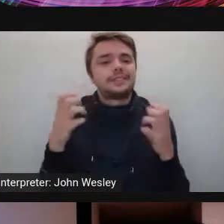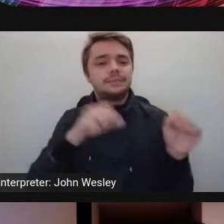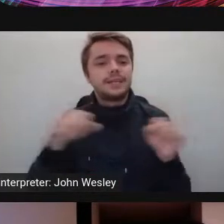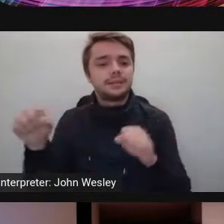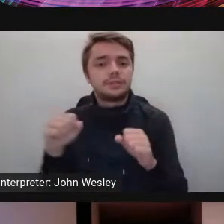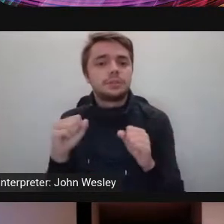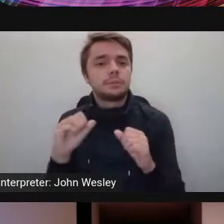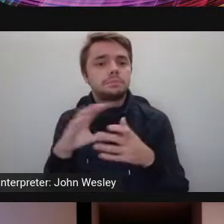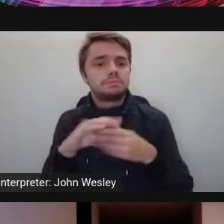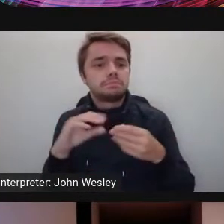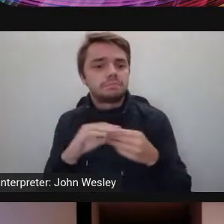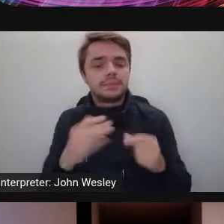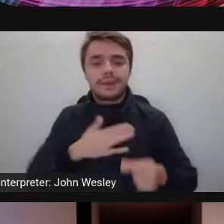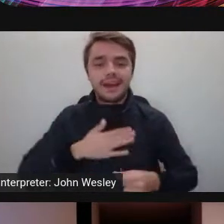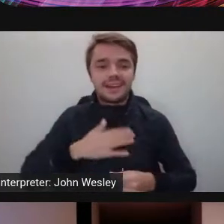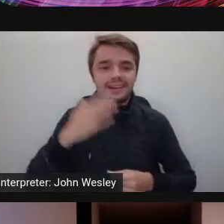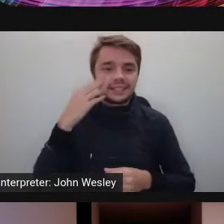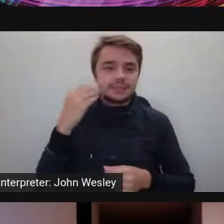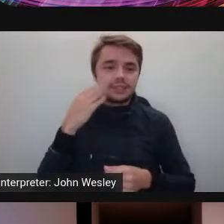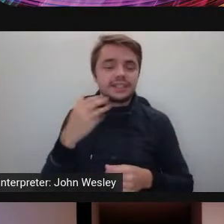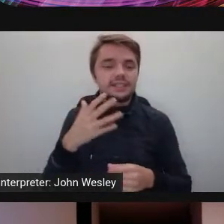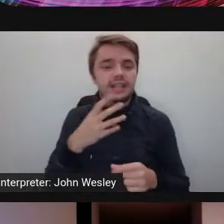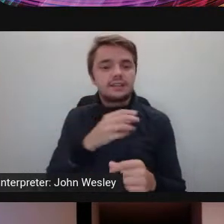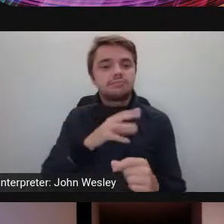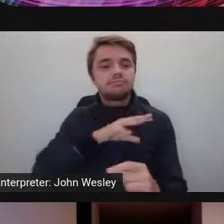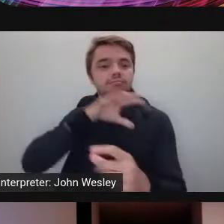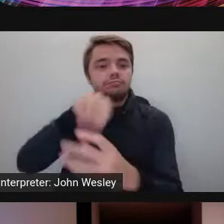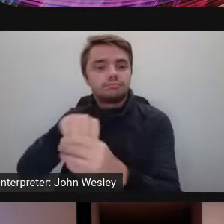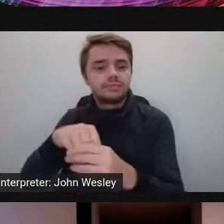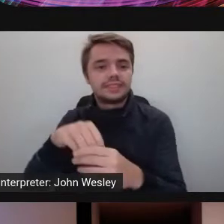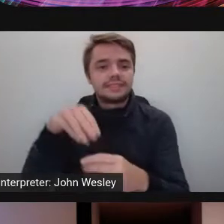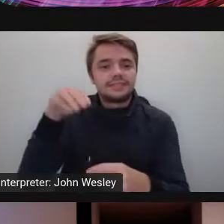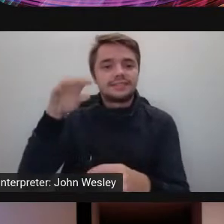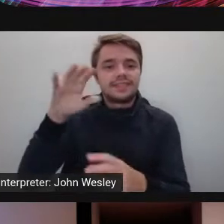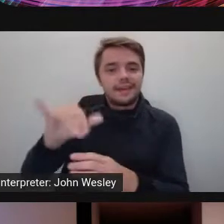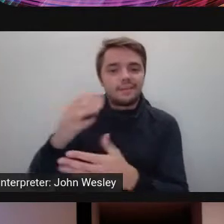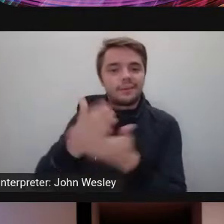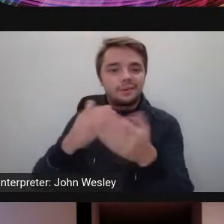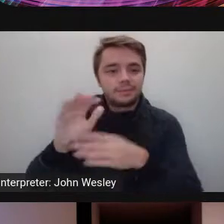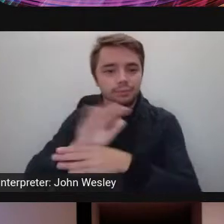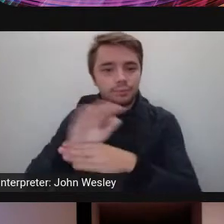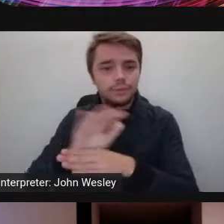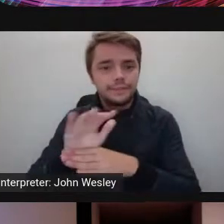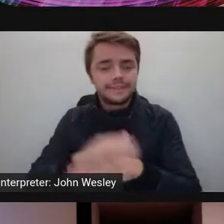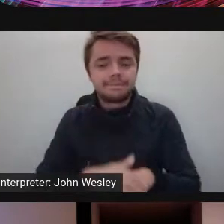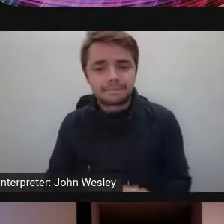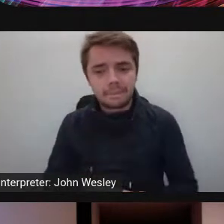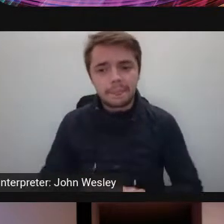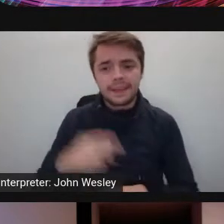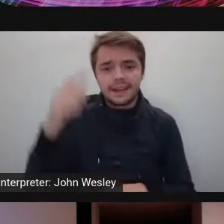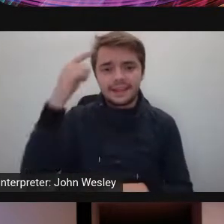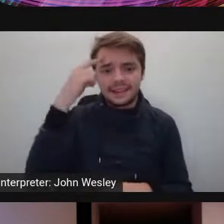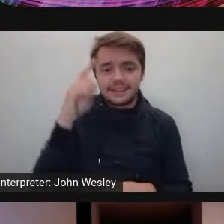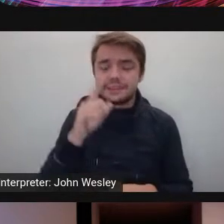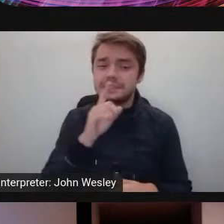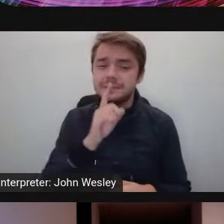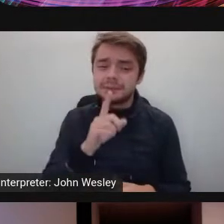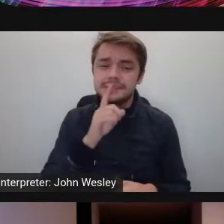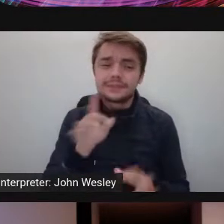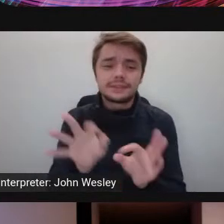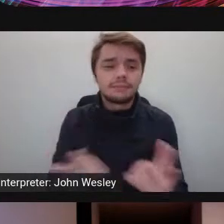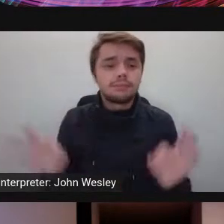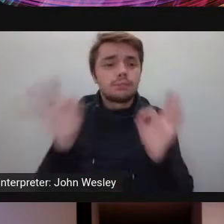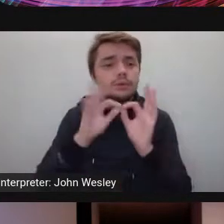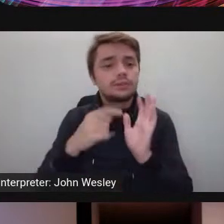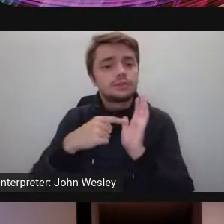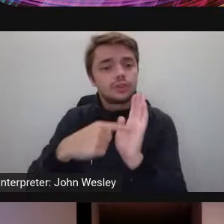mine into that aspect of the film. And I think it was really important to show that aspect and